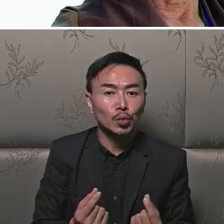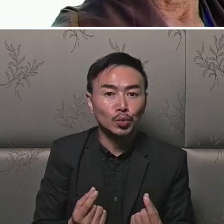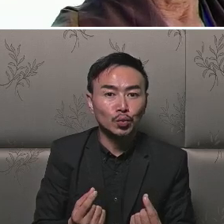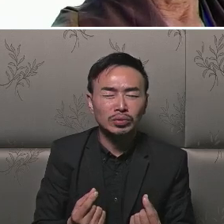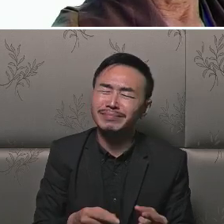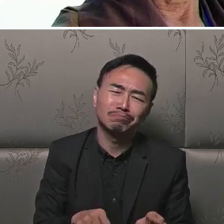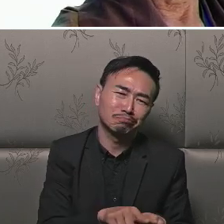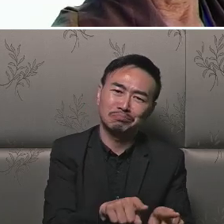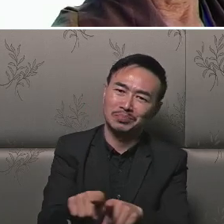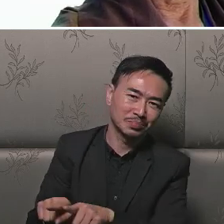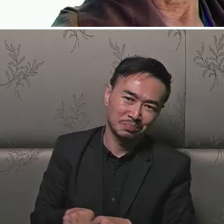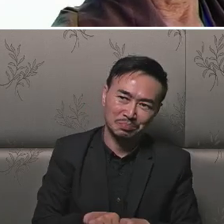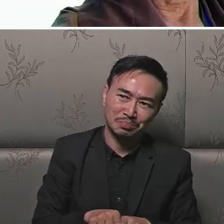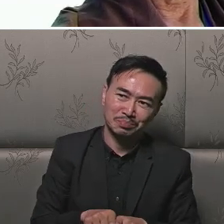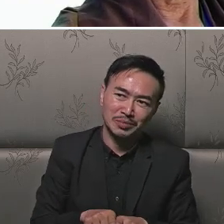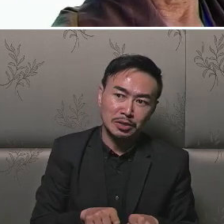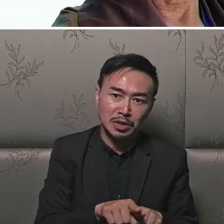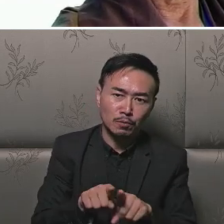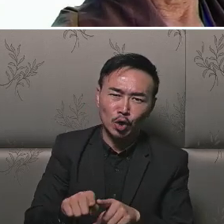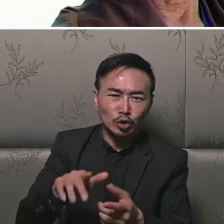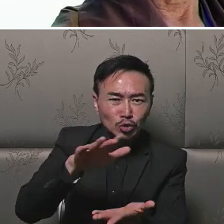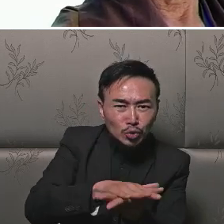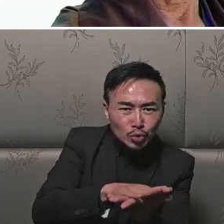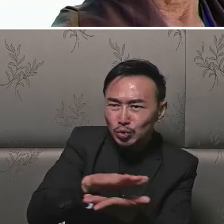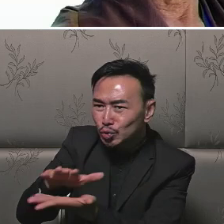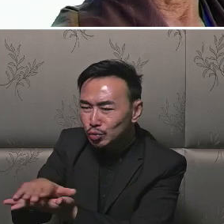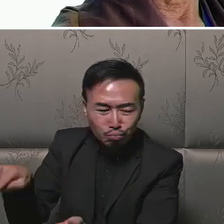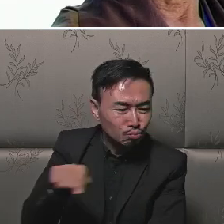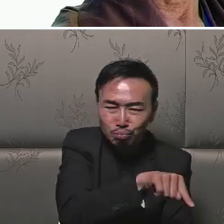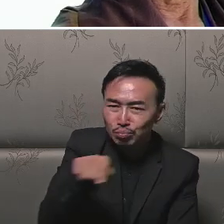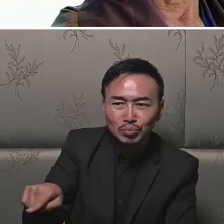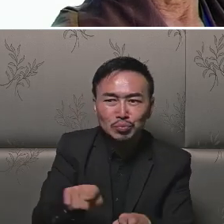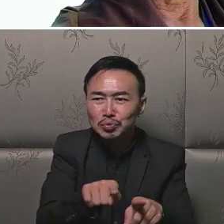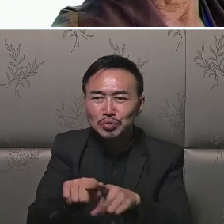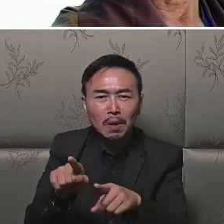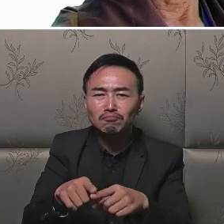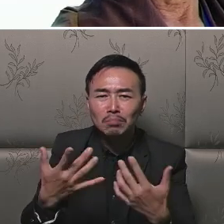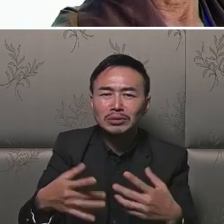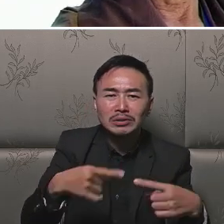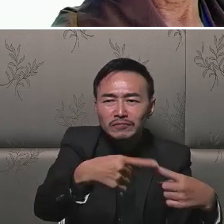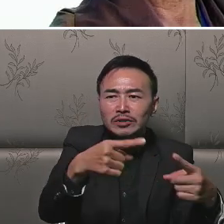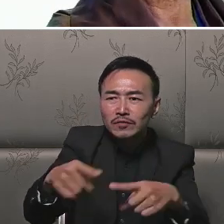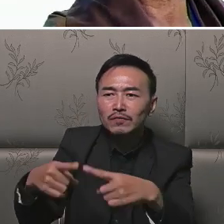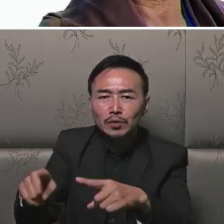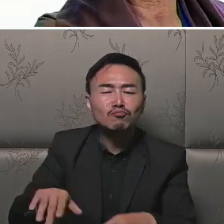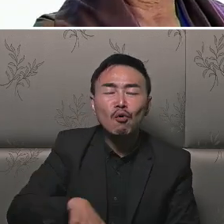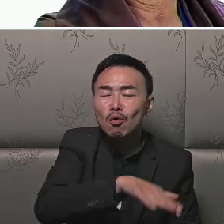to champion a program on happy and healthy learning.